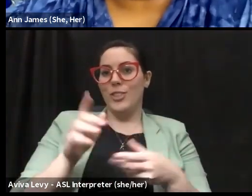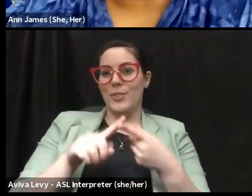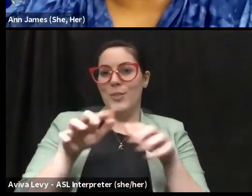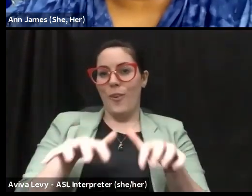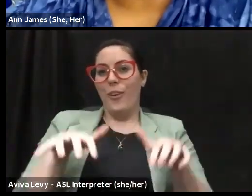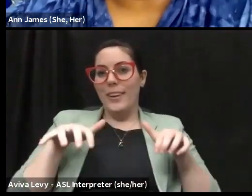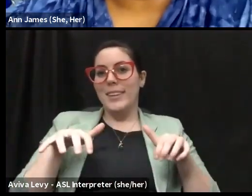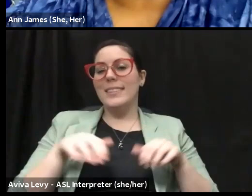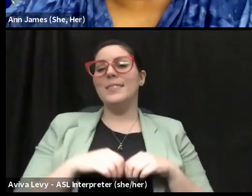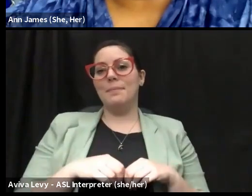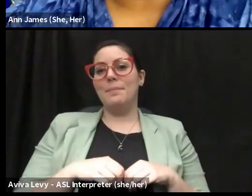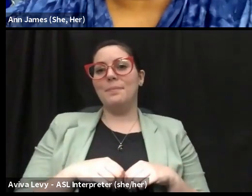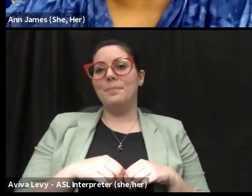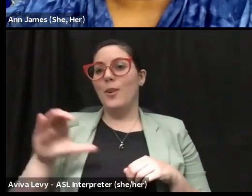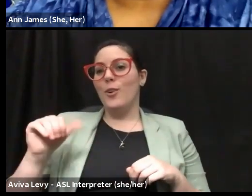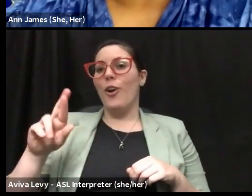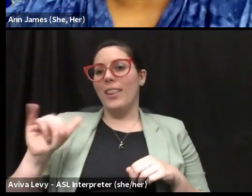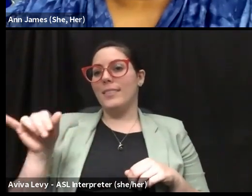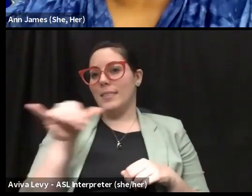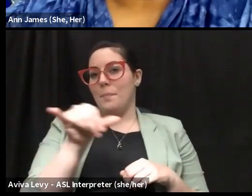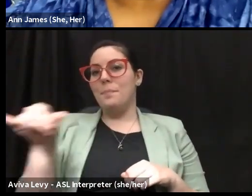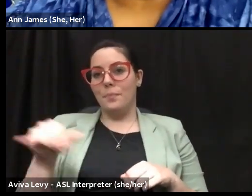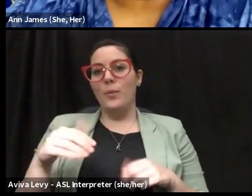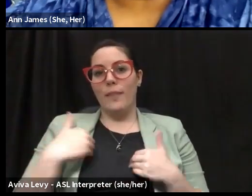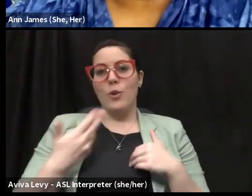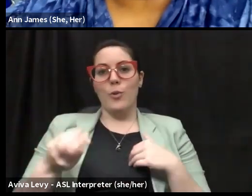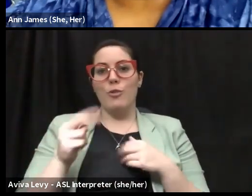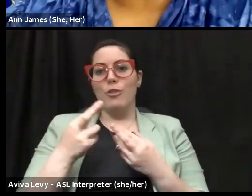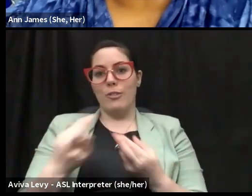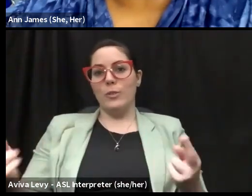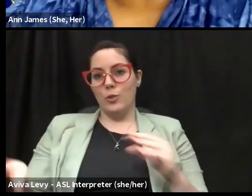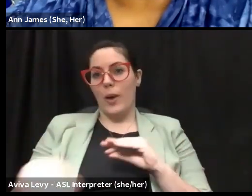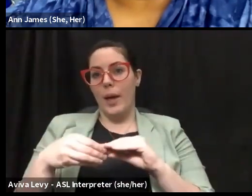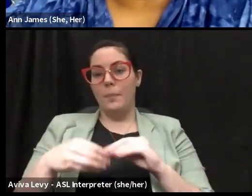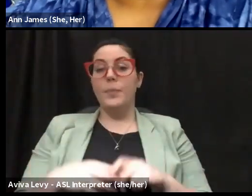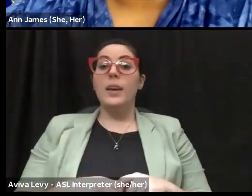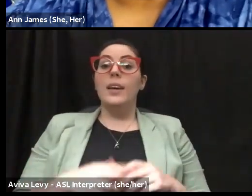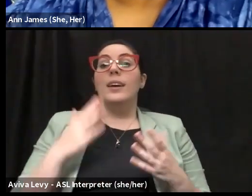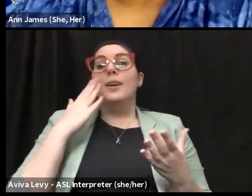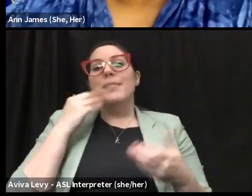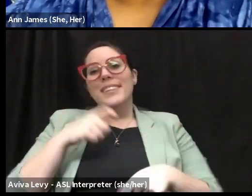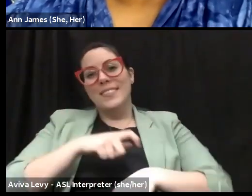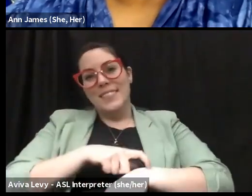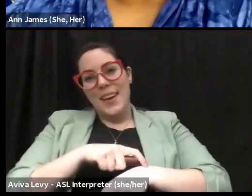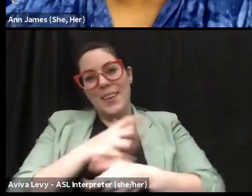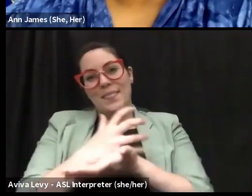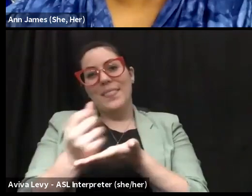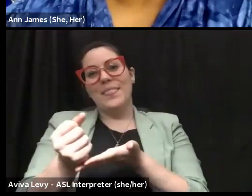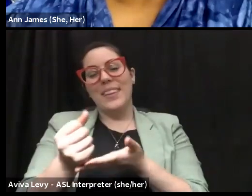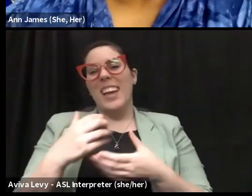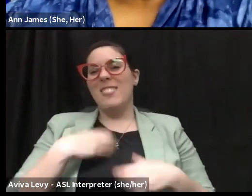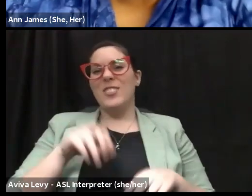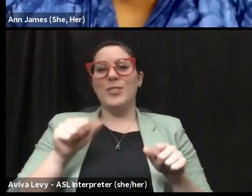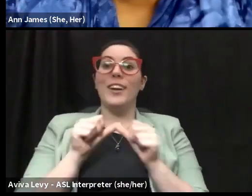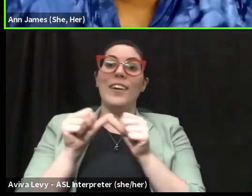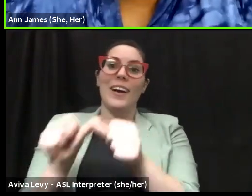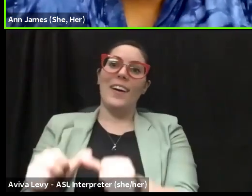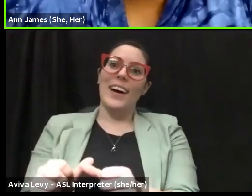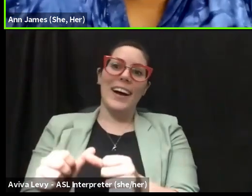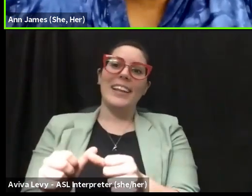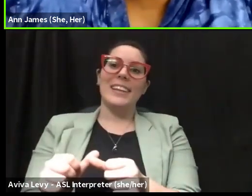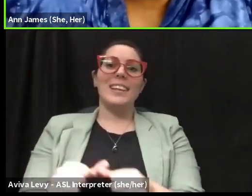today, and Carly as well. So because of time, I wish we could go on for so much longer. It's